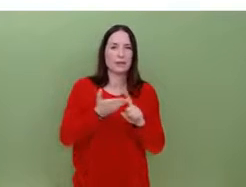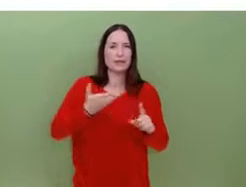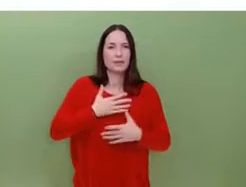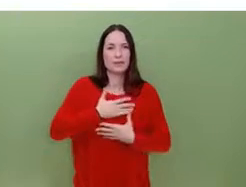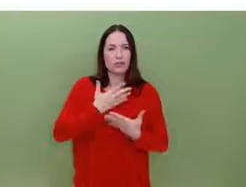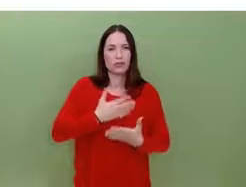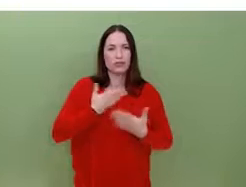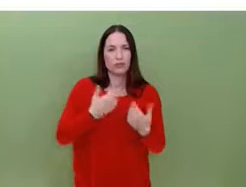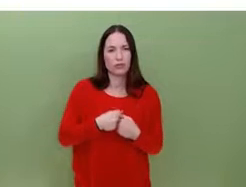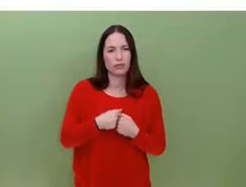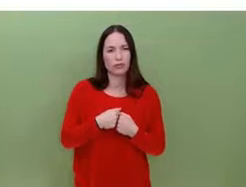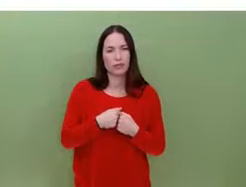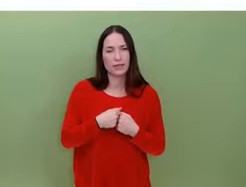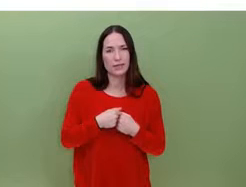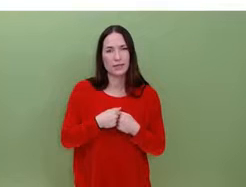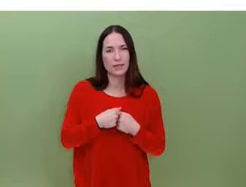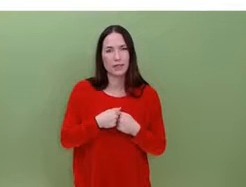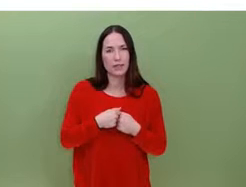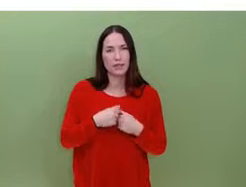well-being. That there are